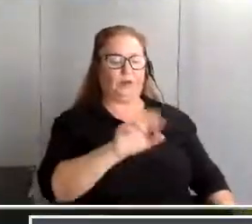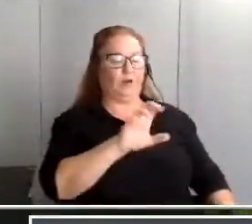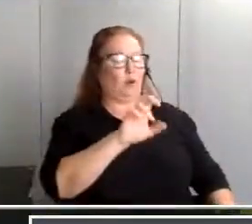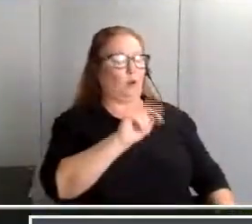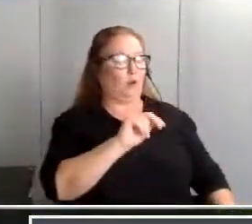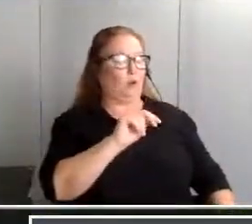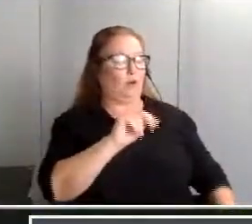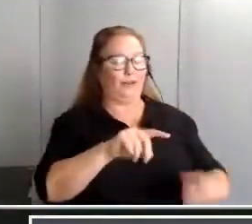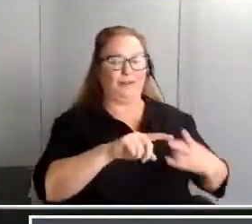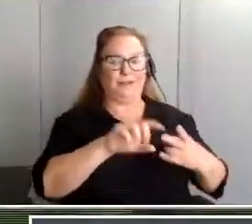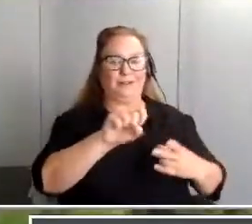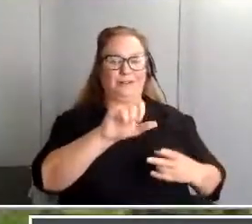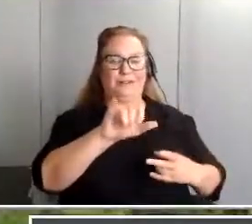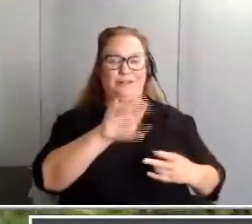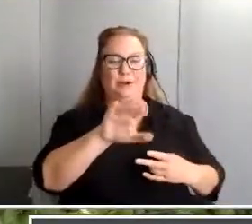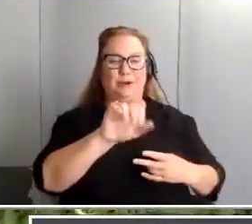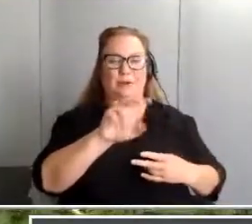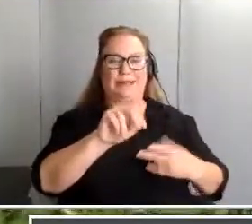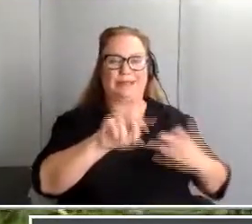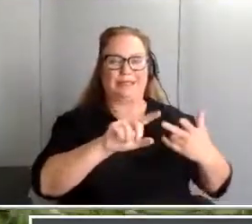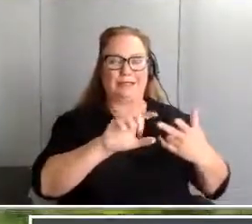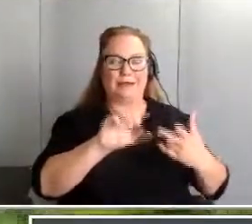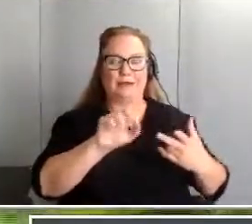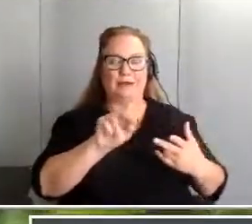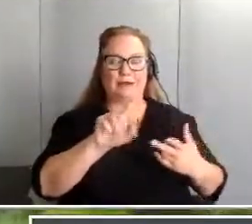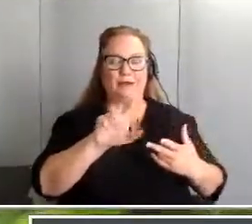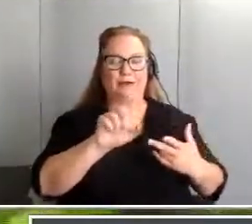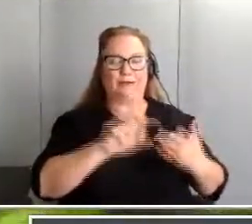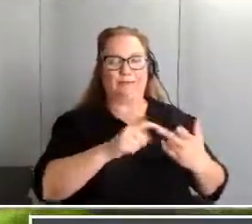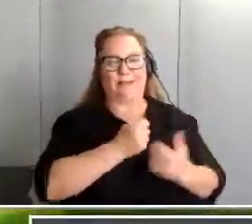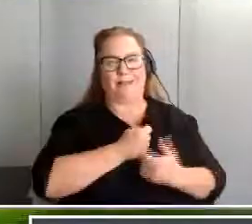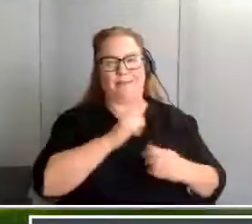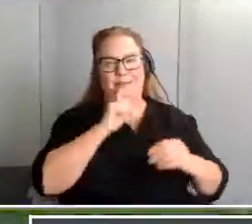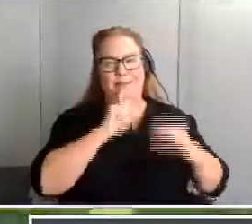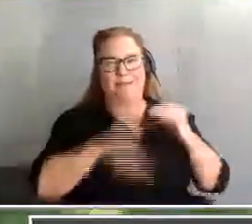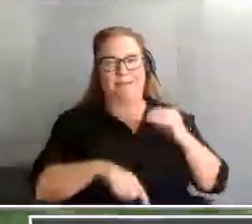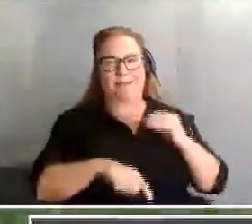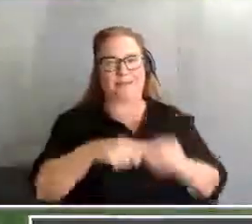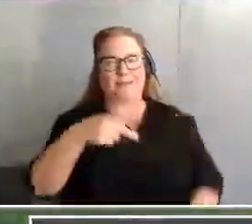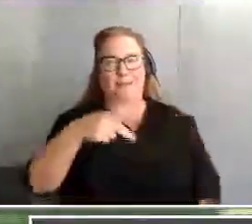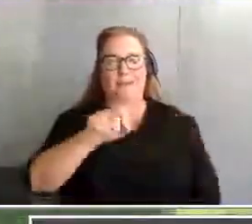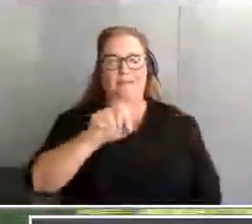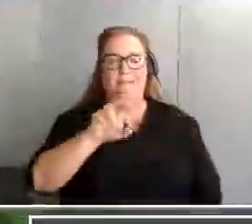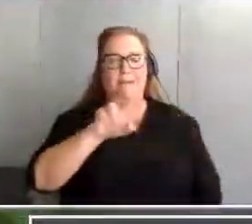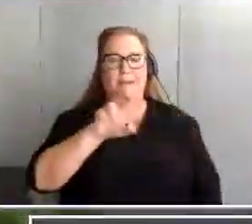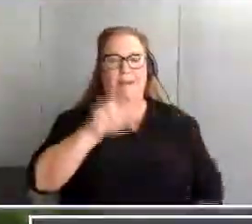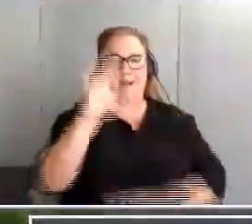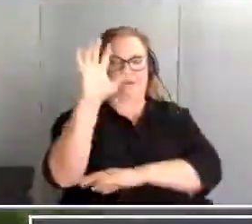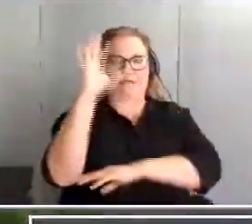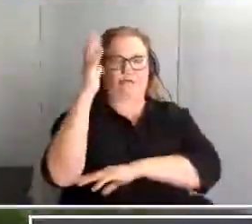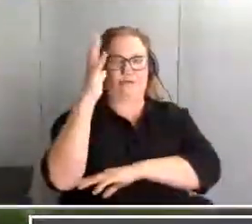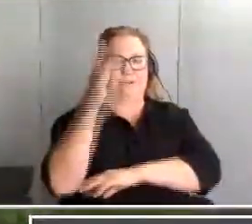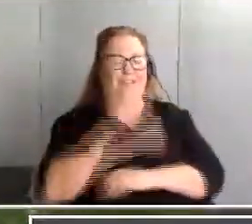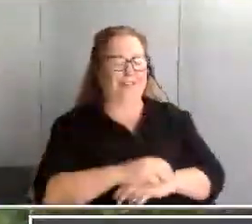of us. Here's the okra. Love those tomatoes. Here's my pear tree. This is old-fashioned pear.